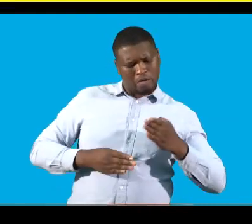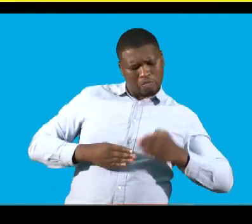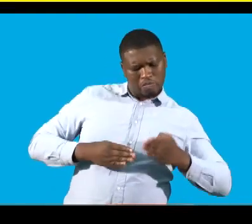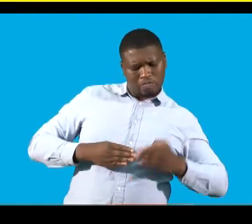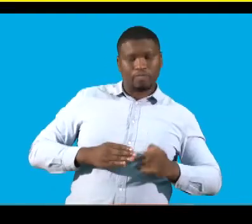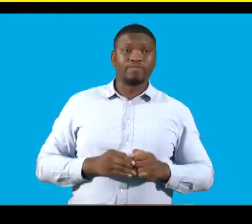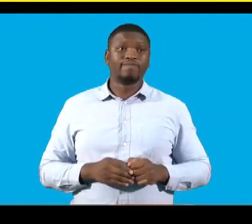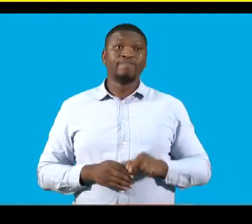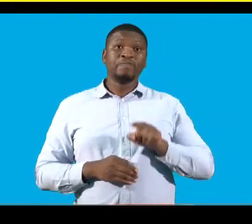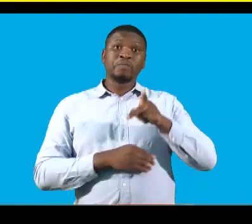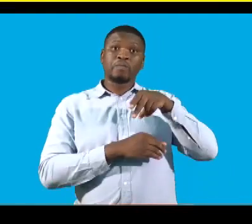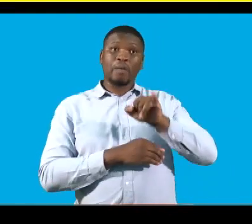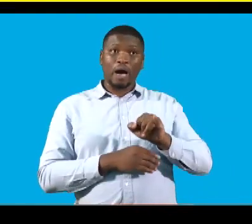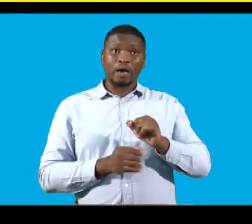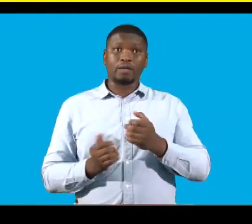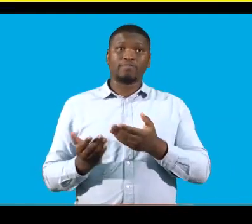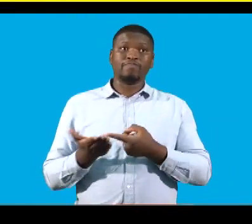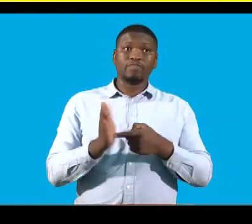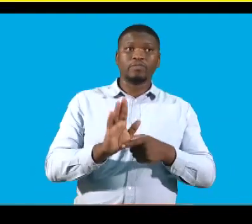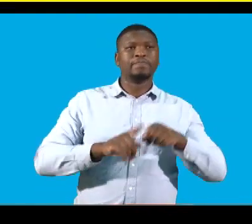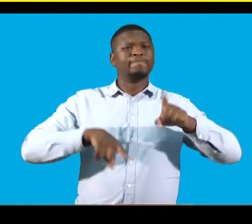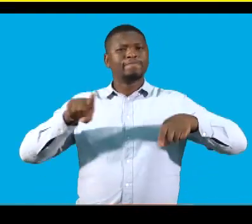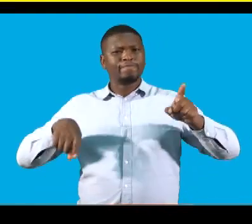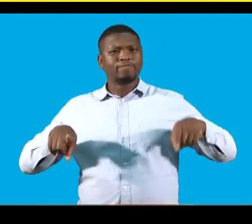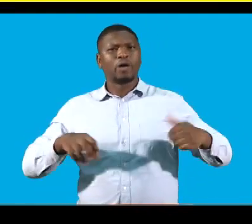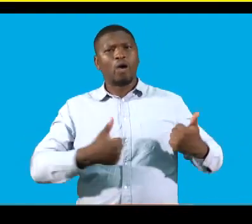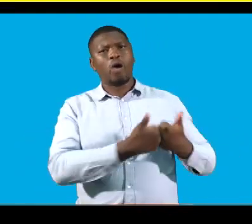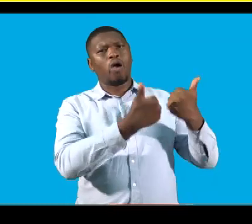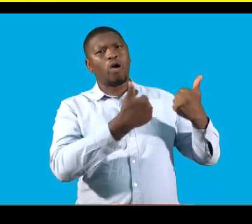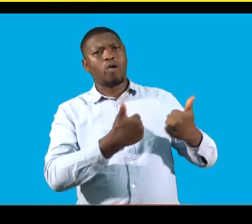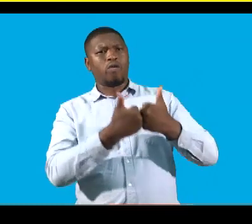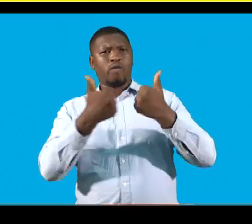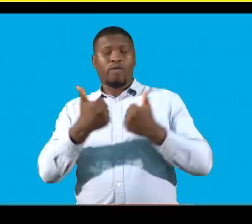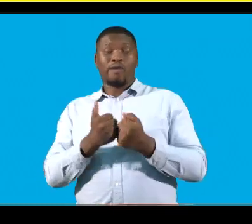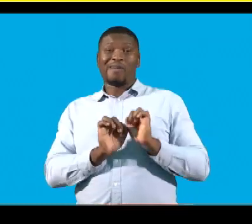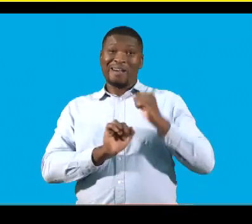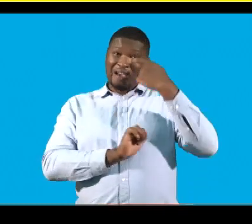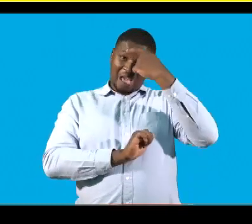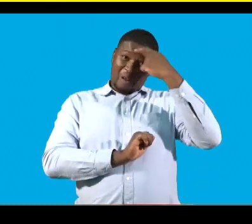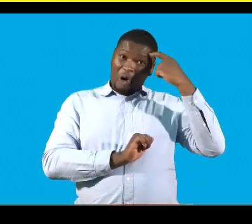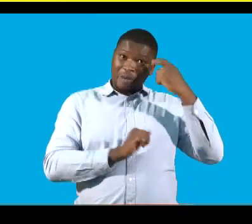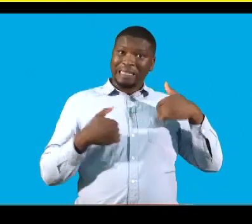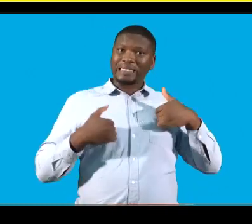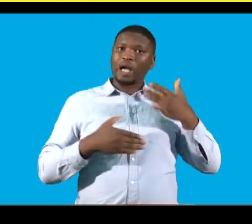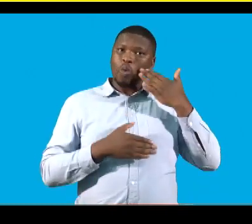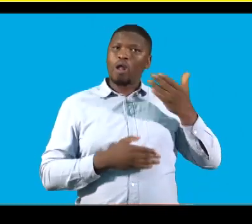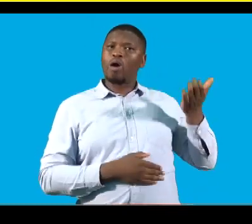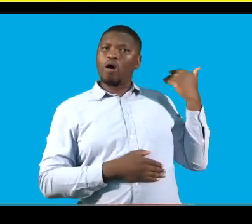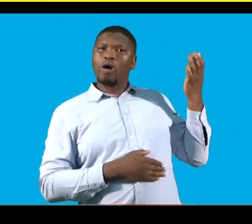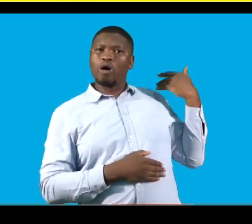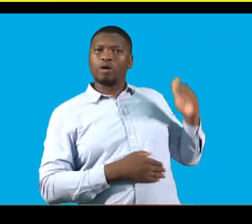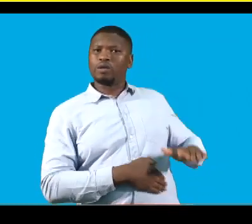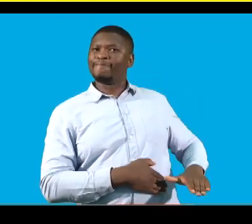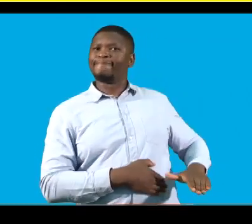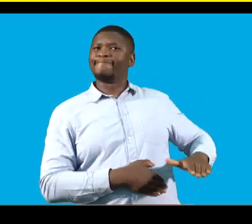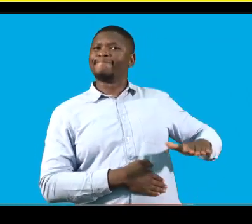In conclusion, Pi endures numerous obstacles throughout his life. His traumas begin as early as